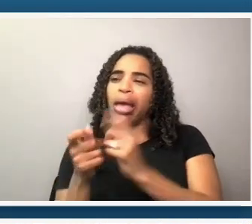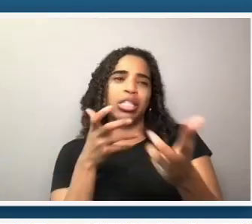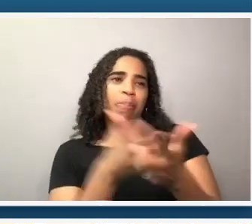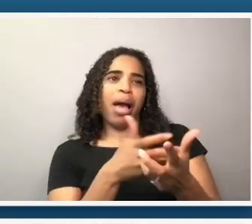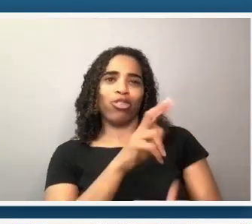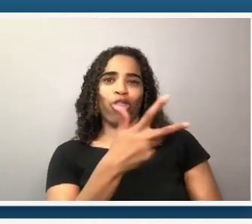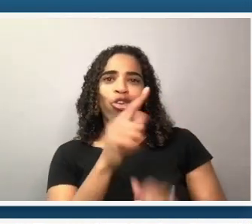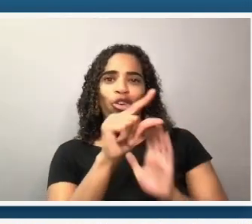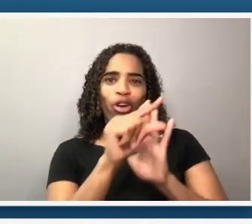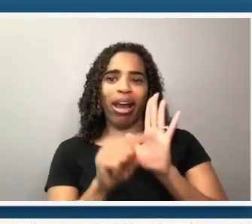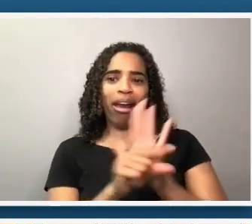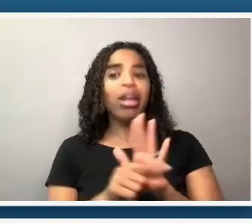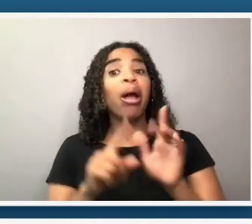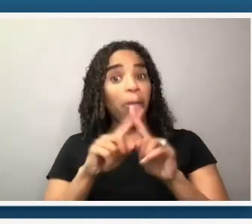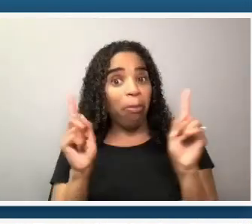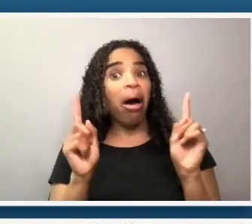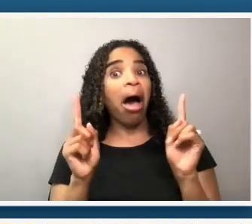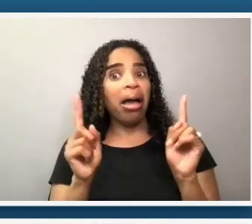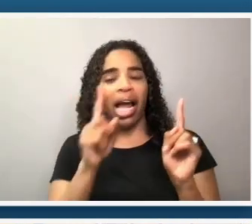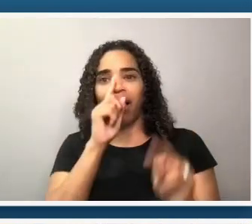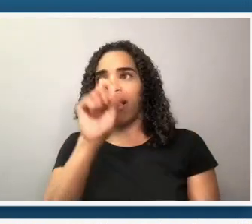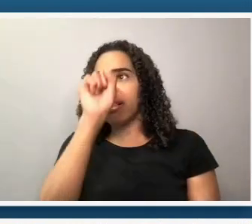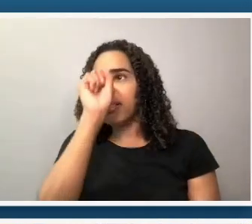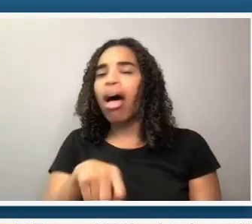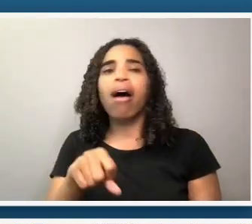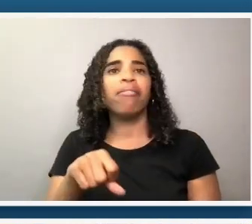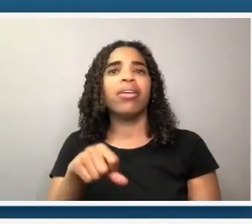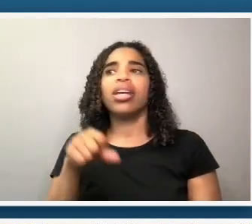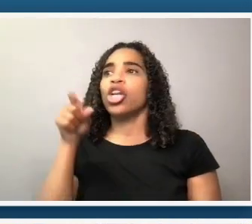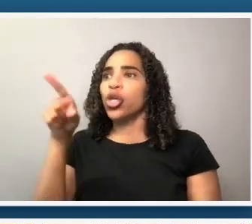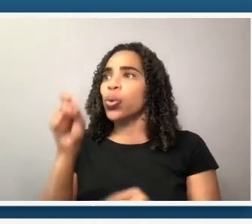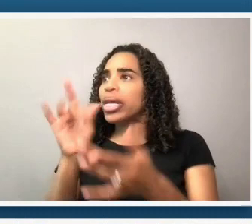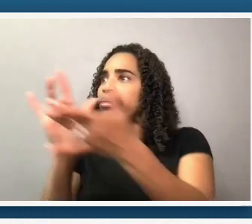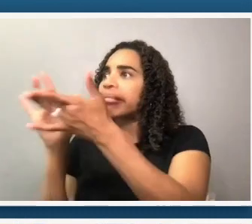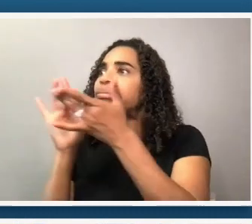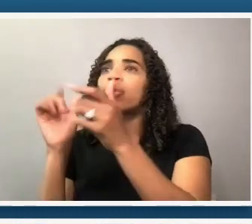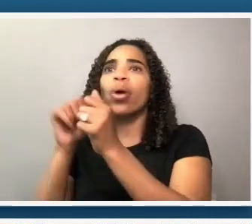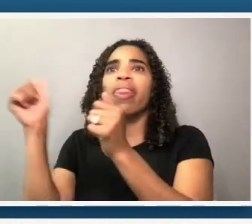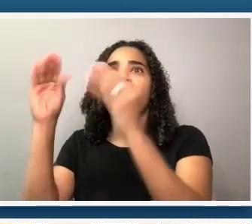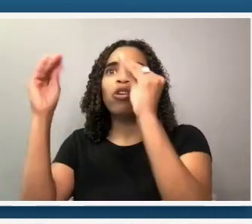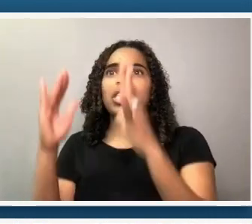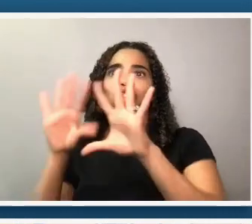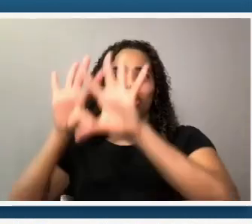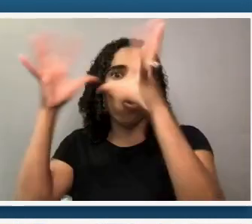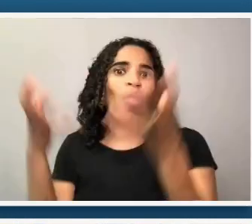grade. But that is something that I really love, is that you can connect with educators across the world.